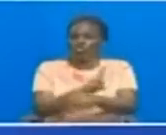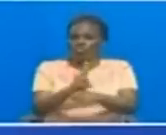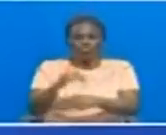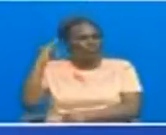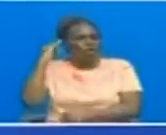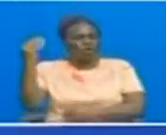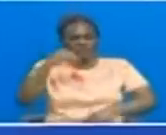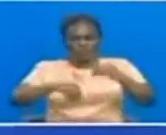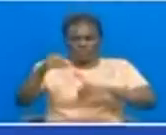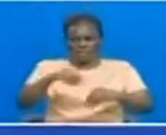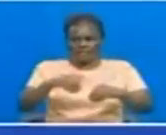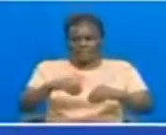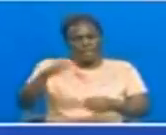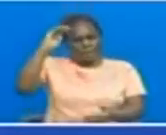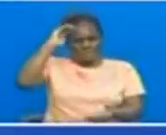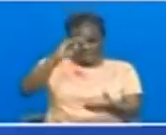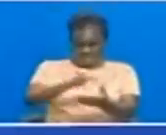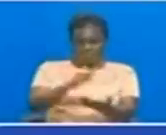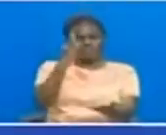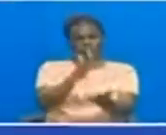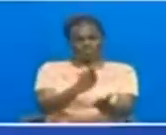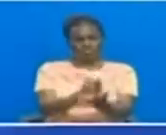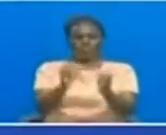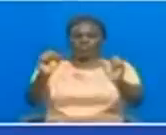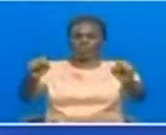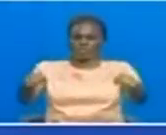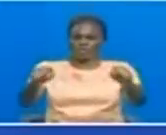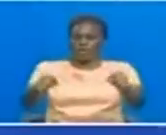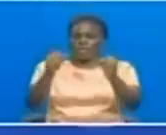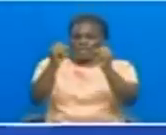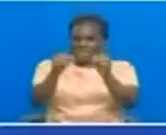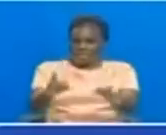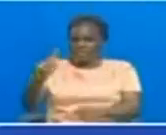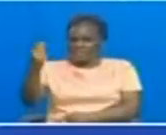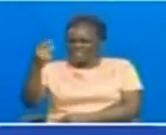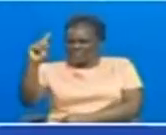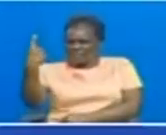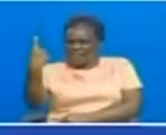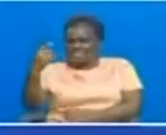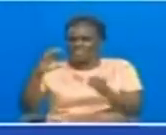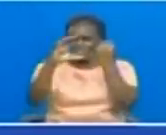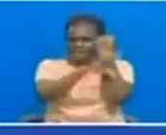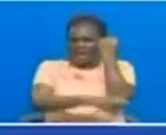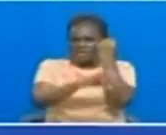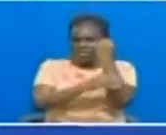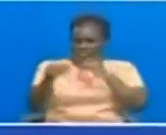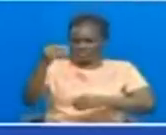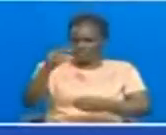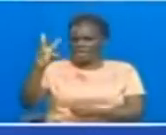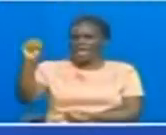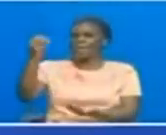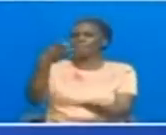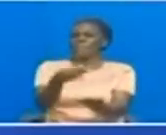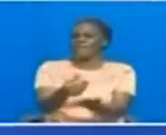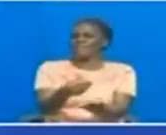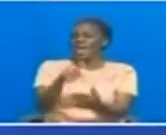a reality? I believe so. I believe so. If Kenya became the first country in the whole world to launch the M-Pesa platform,